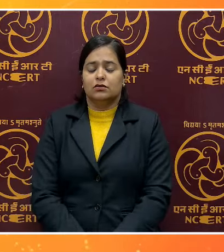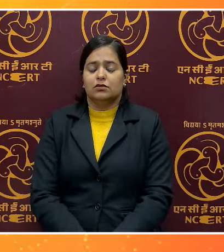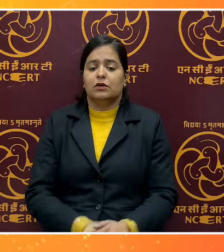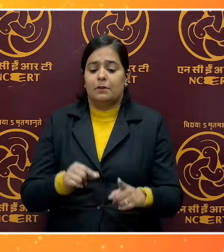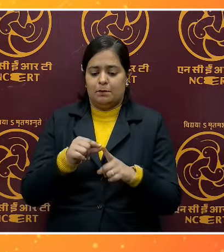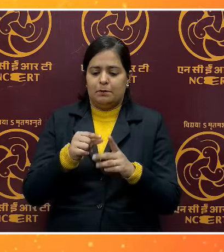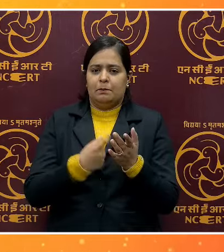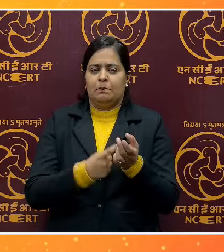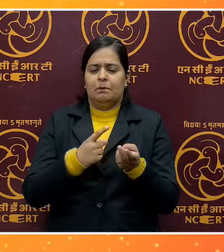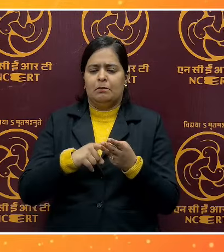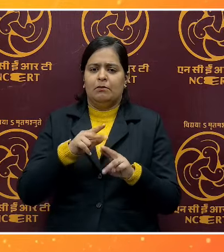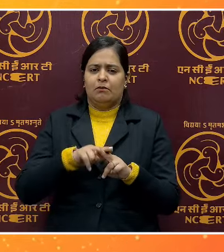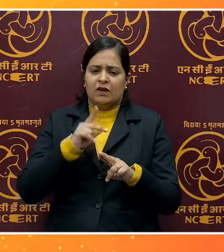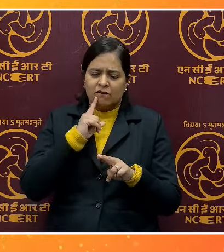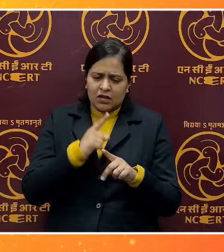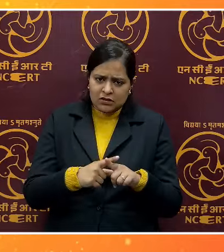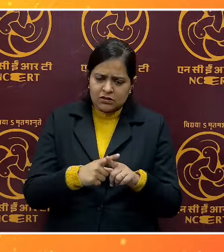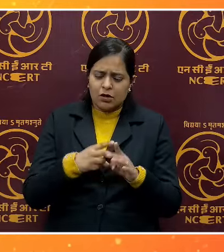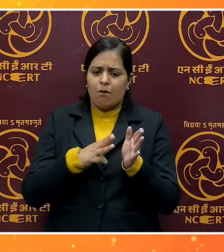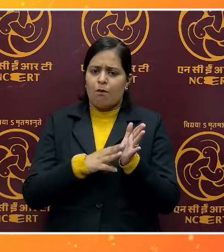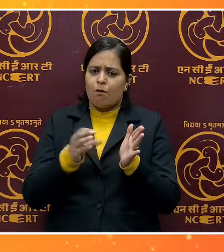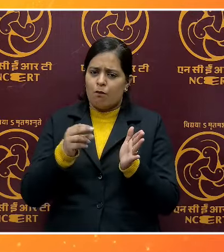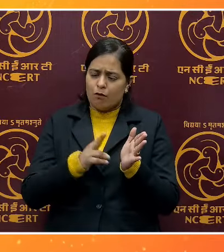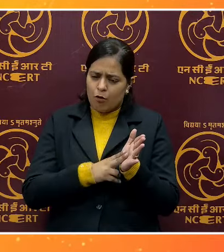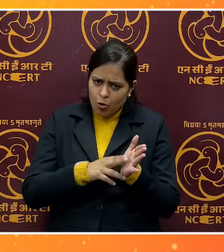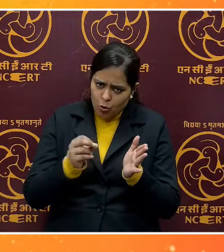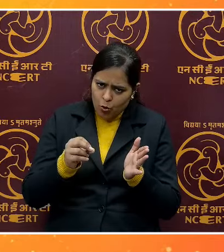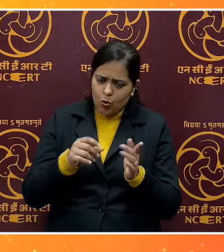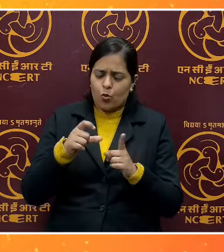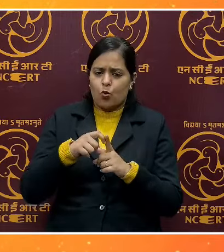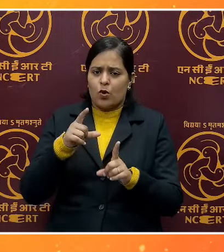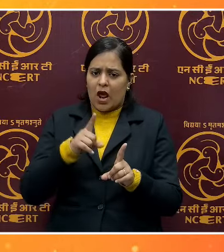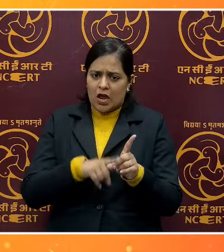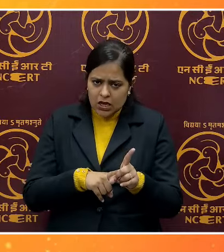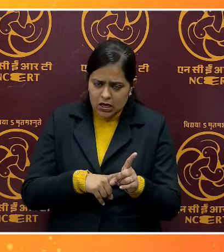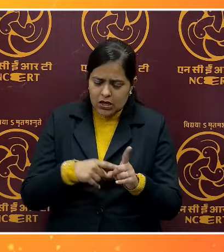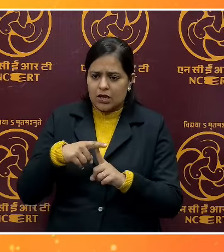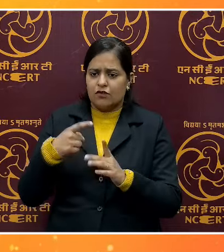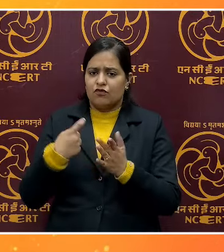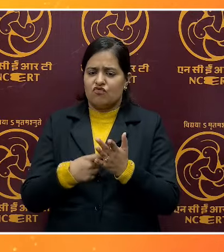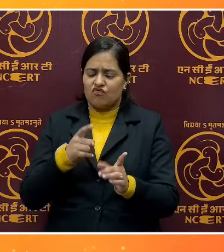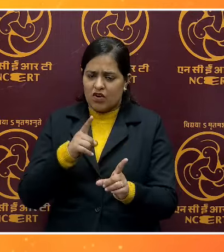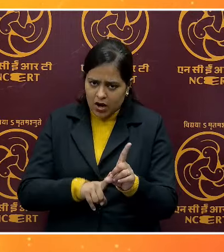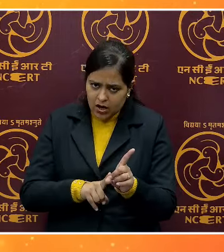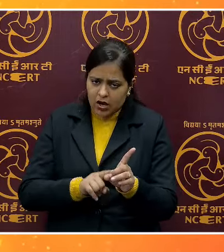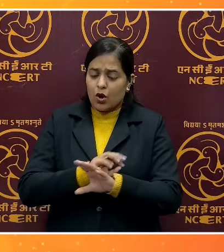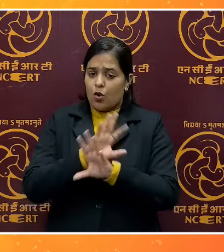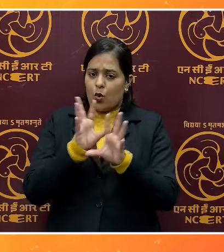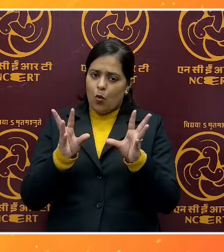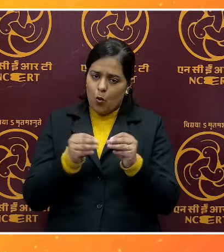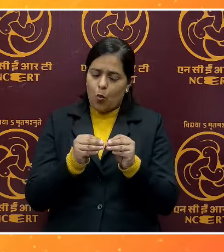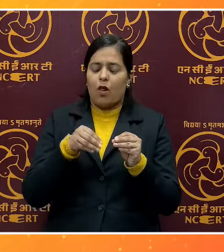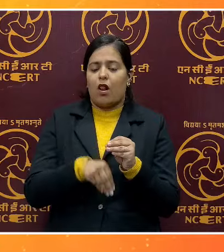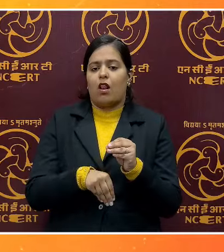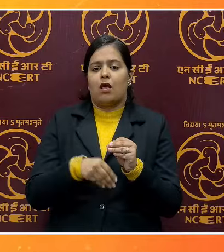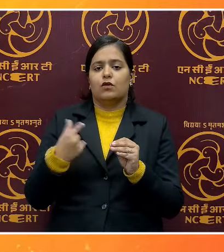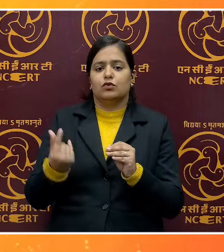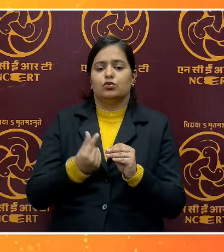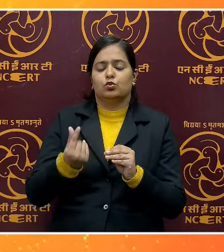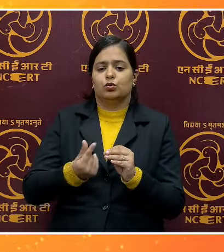Prefixes mono, di, tri, etc. are used to indicate